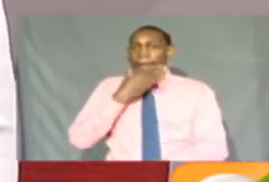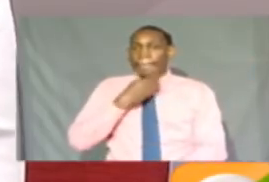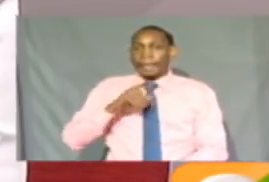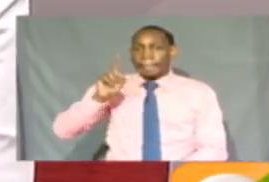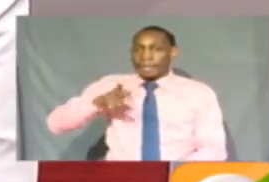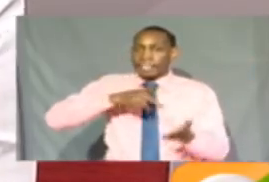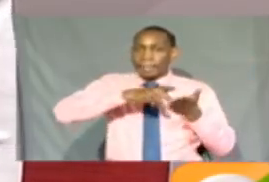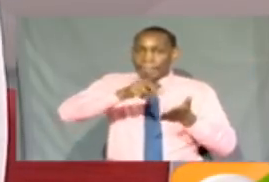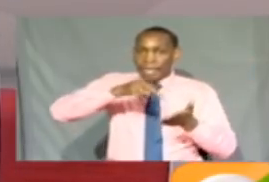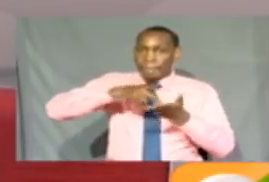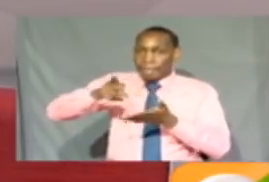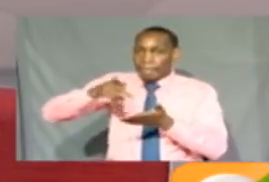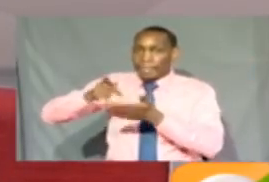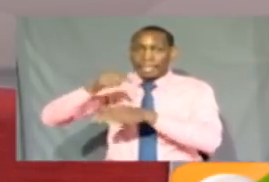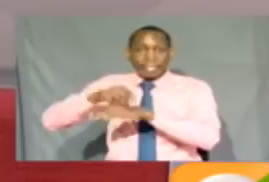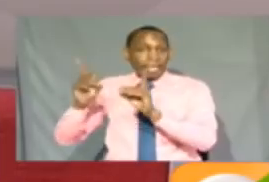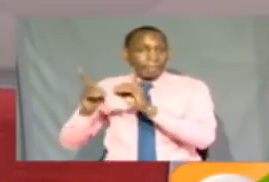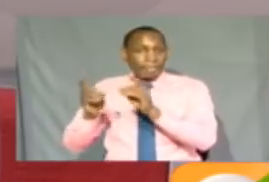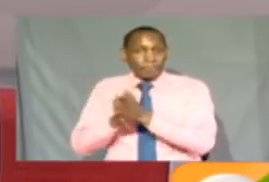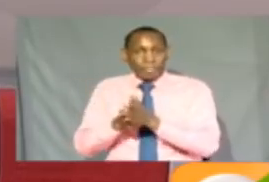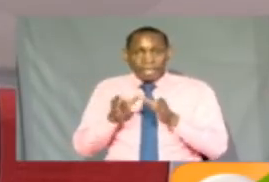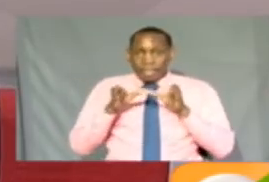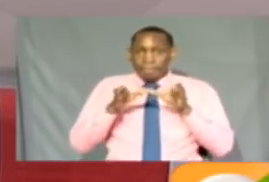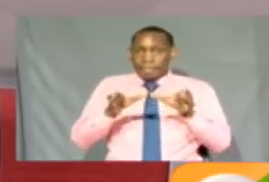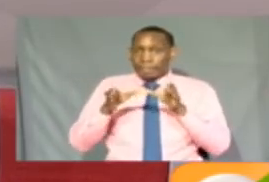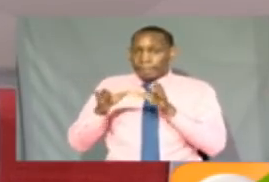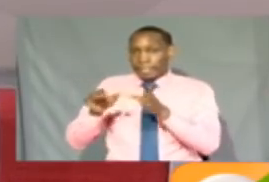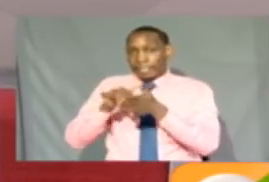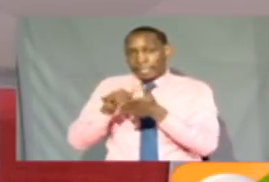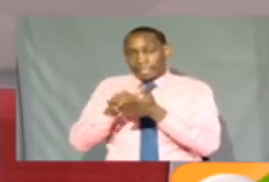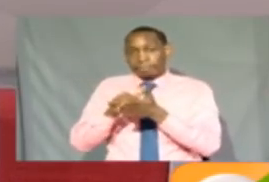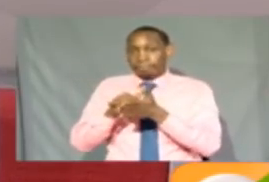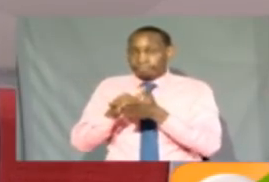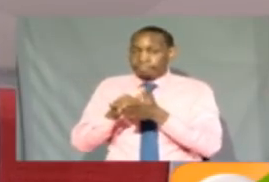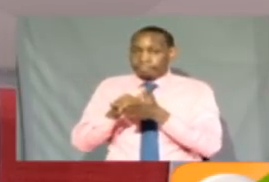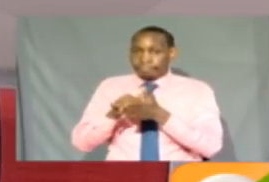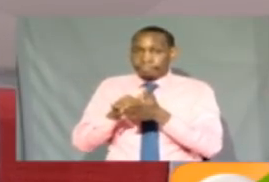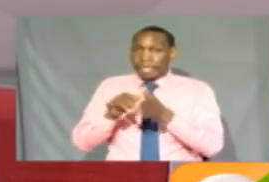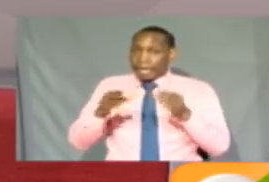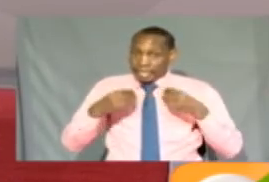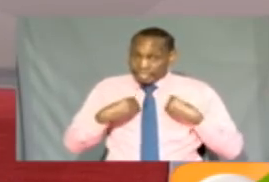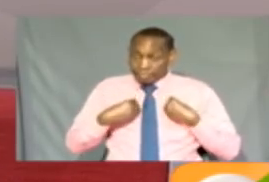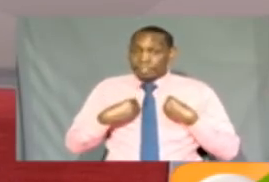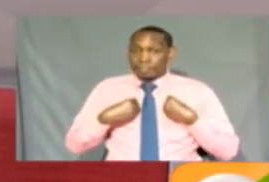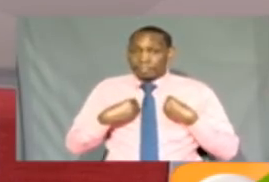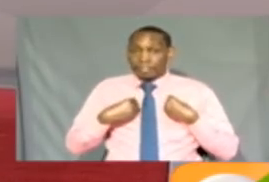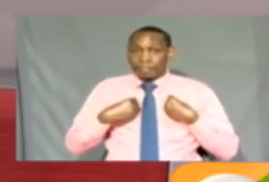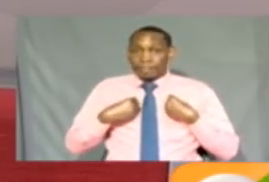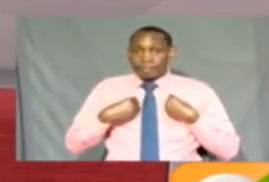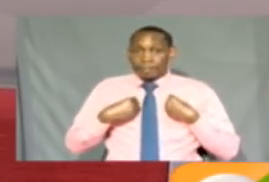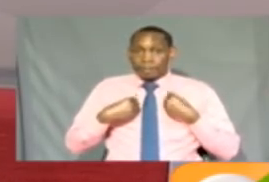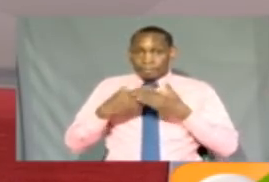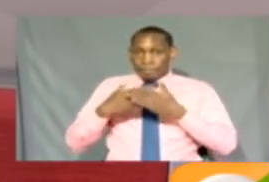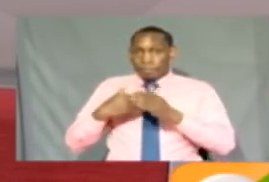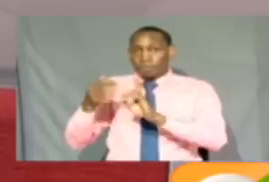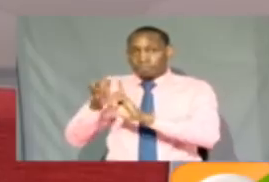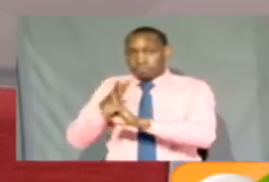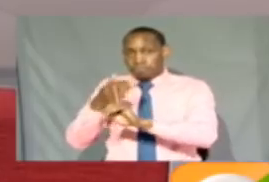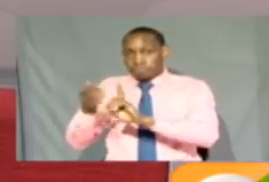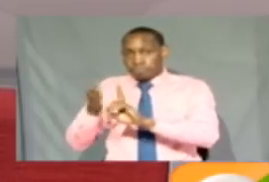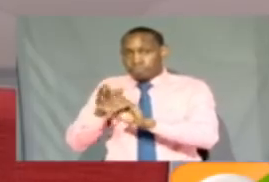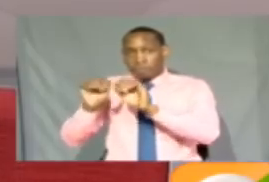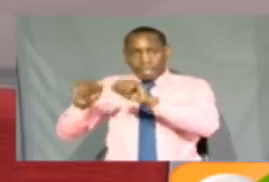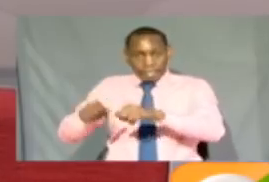foot the bill when it comes to dating. And the pressure, I mean, is something that they also put on themselves before any suitor kind of shows